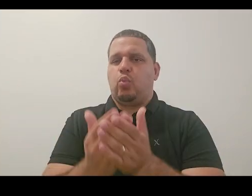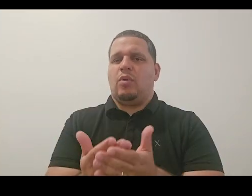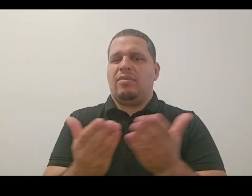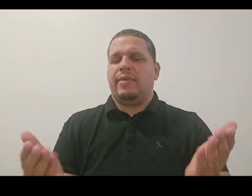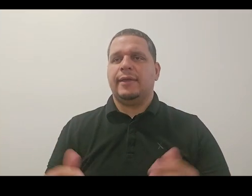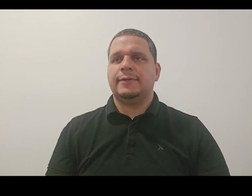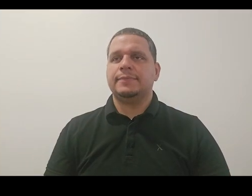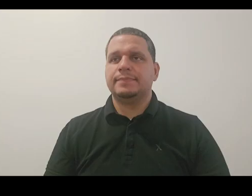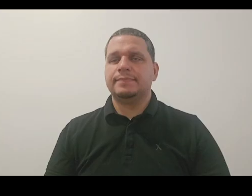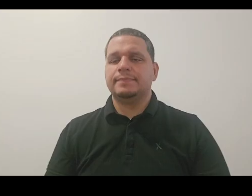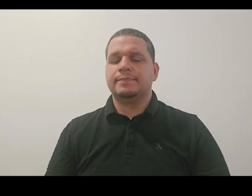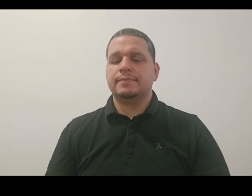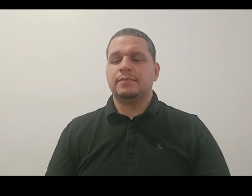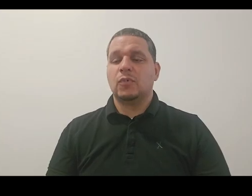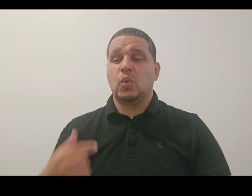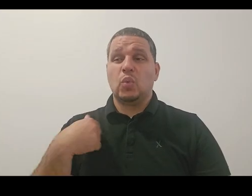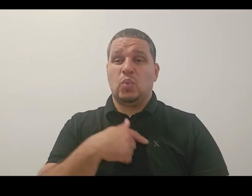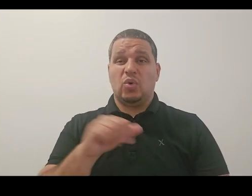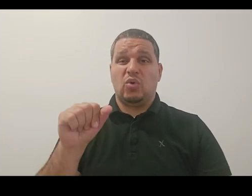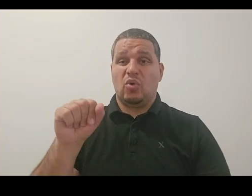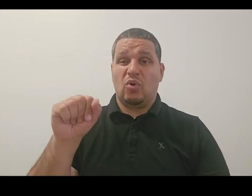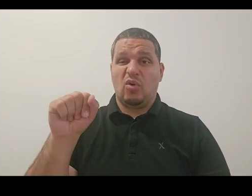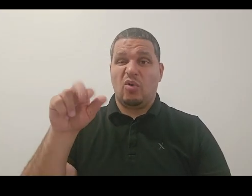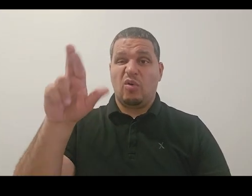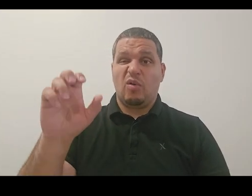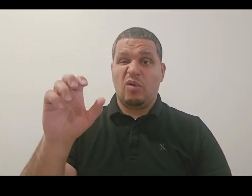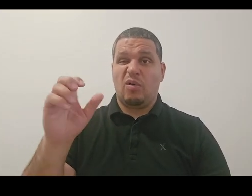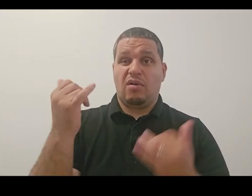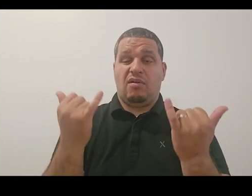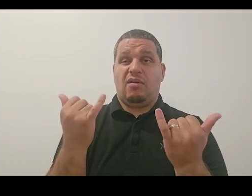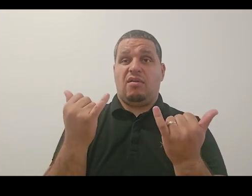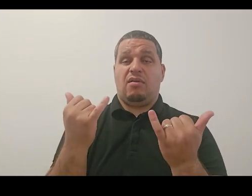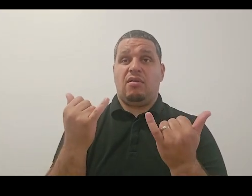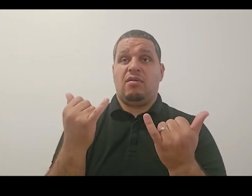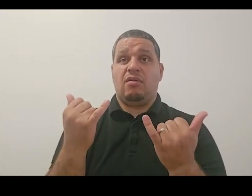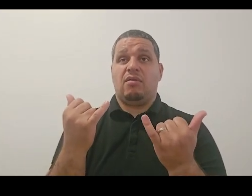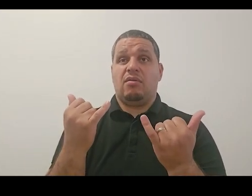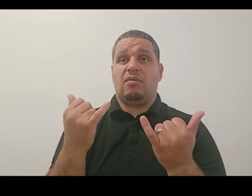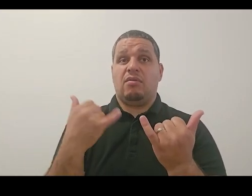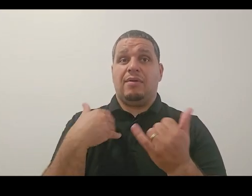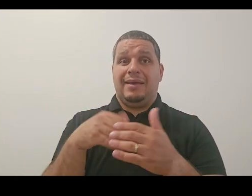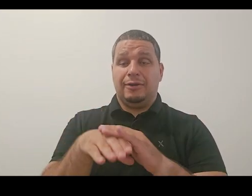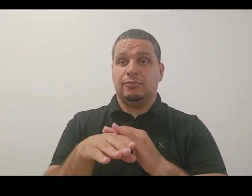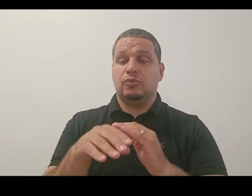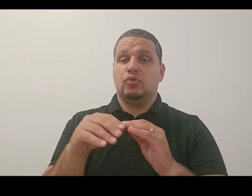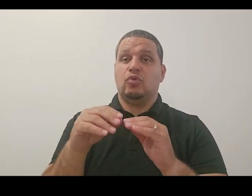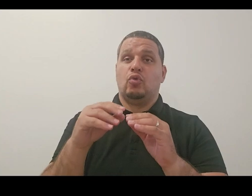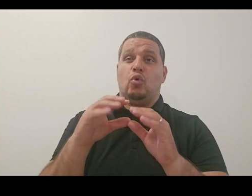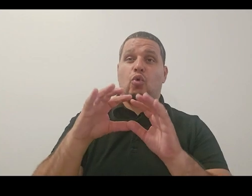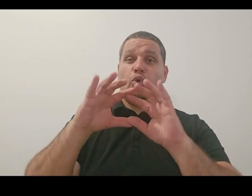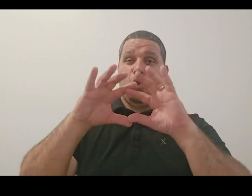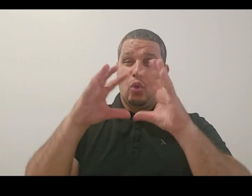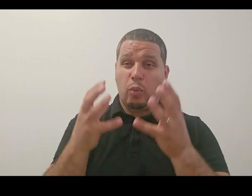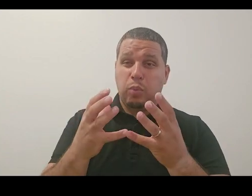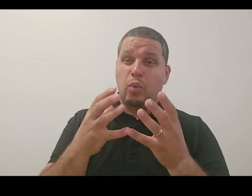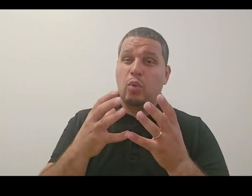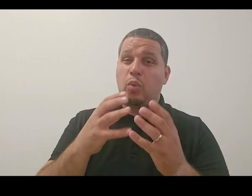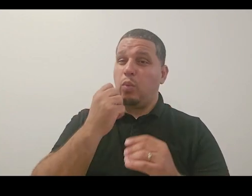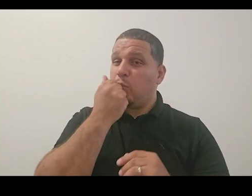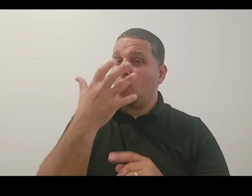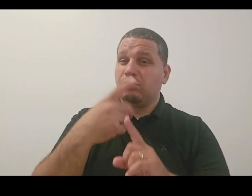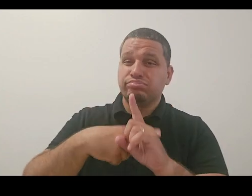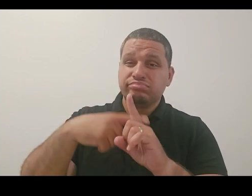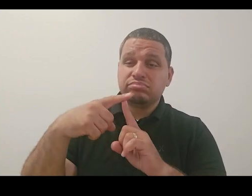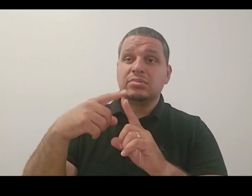the essential things, though, is that we are entering a period of severe global warming, and we just got done